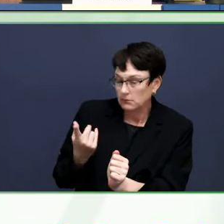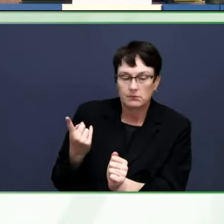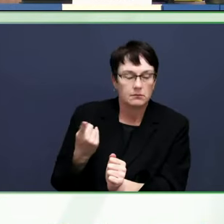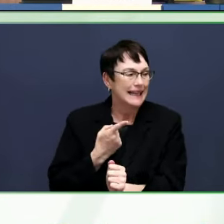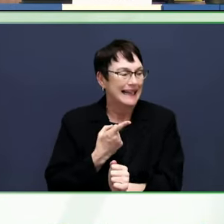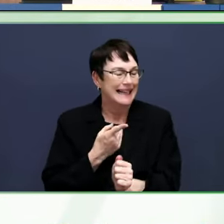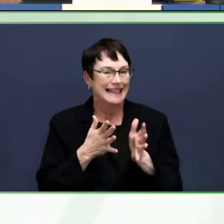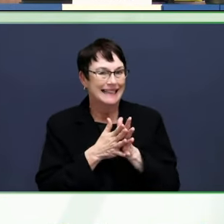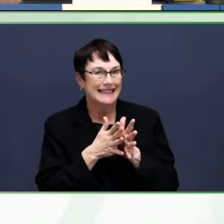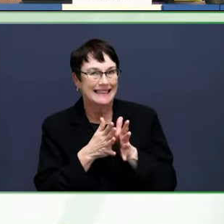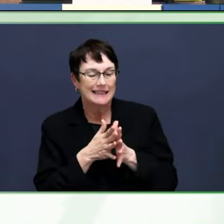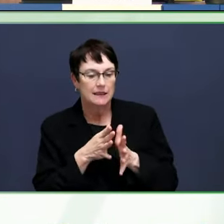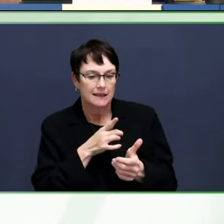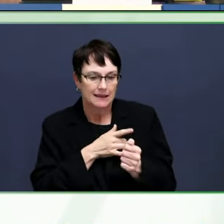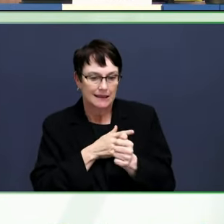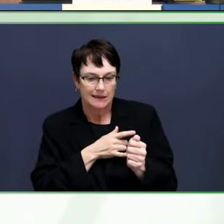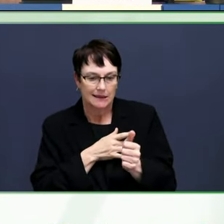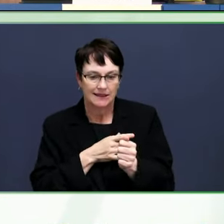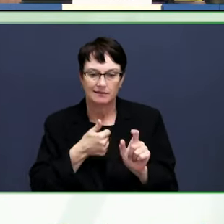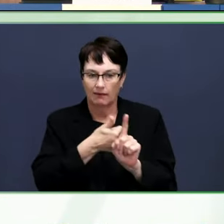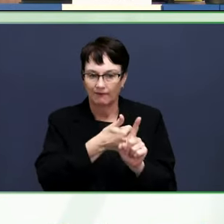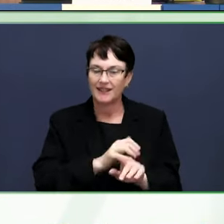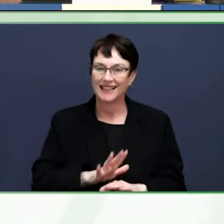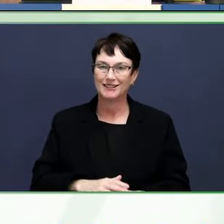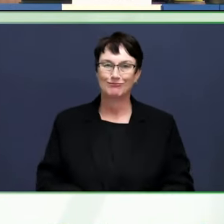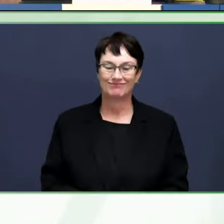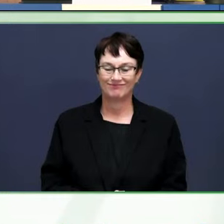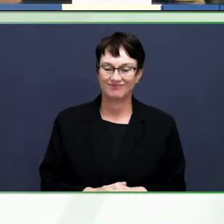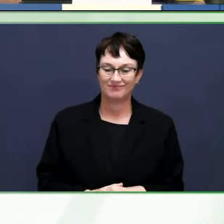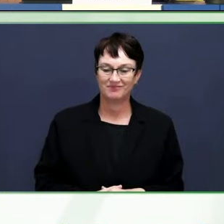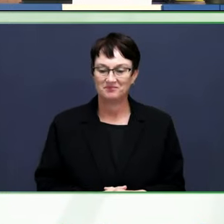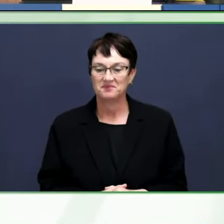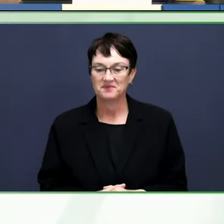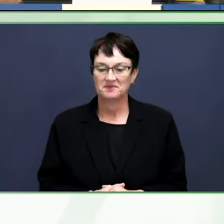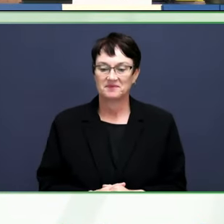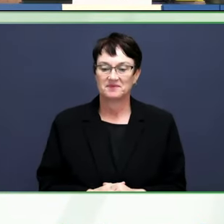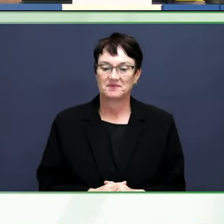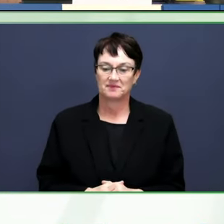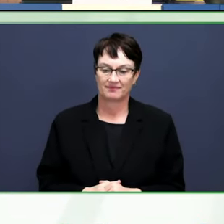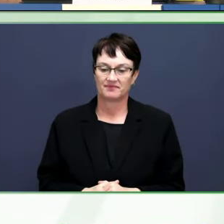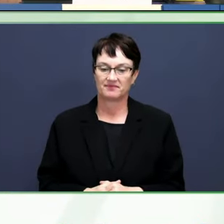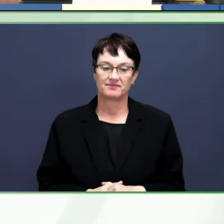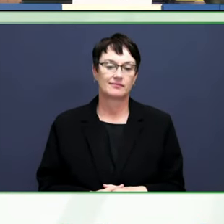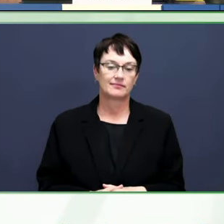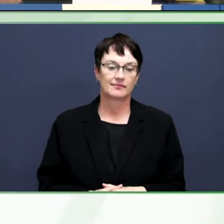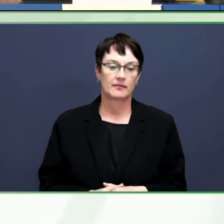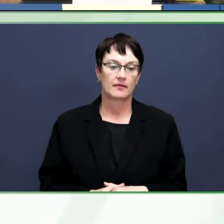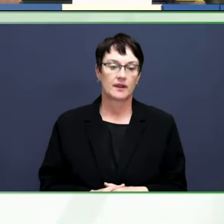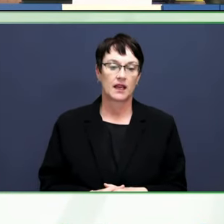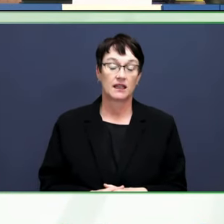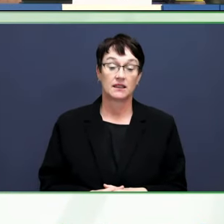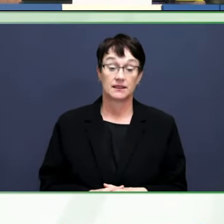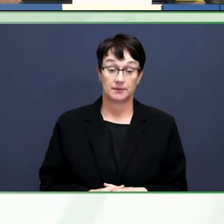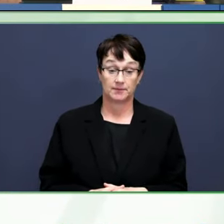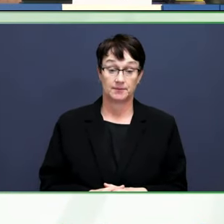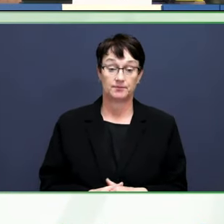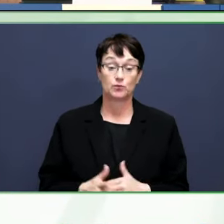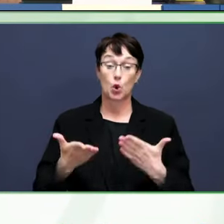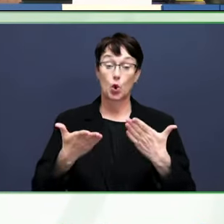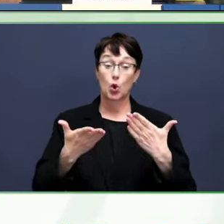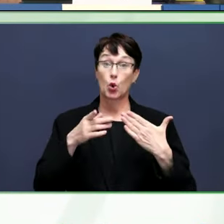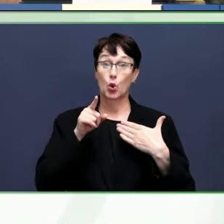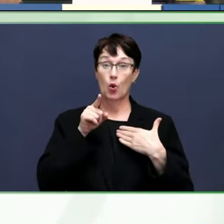Sorry. Yeah. Okay, so the agency works with a focus